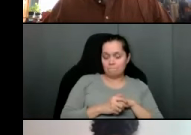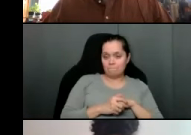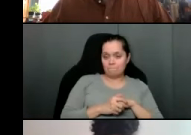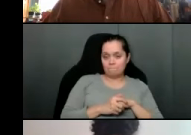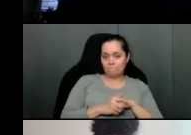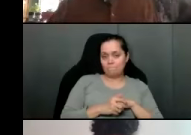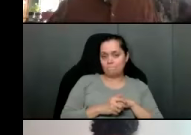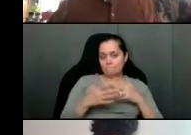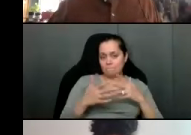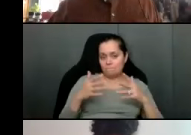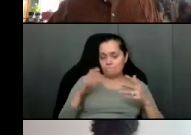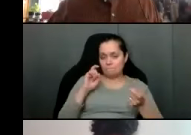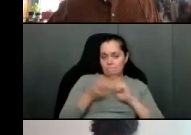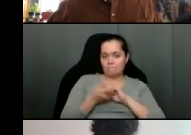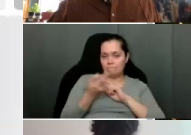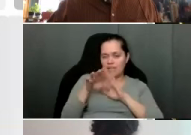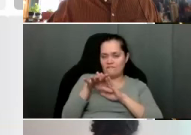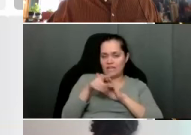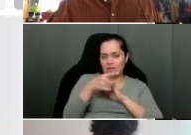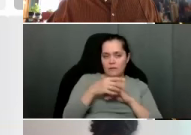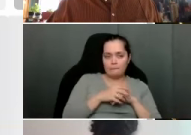All right, I'm going to switch to a little video here.